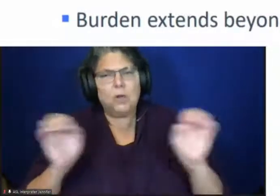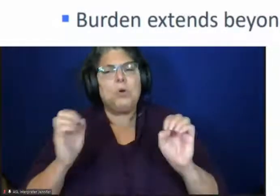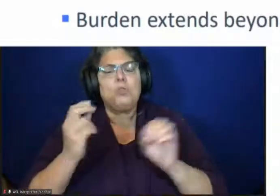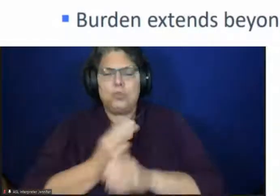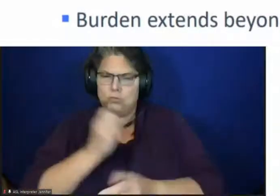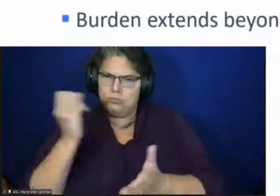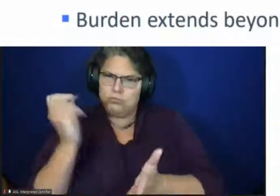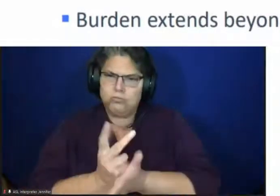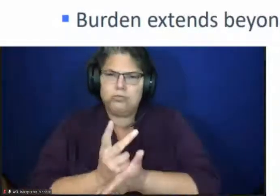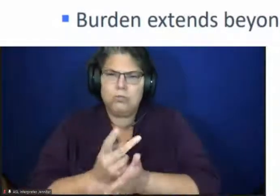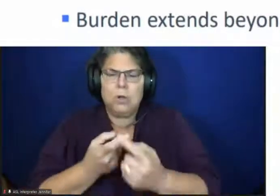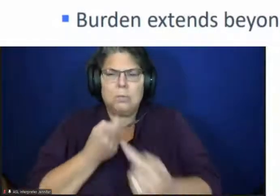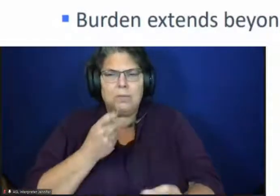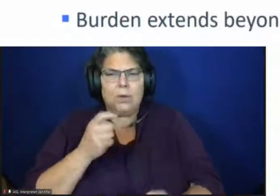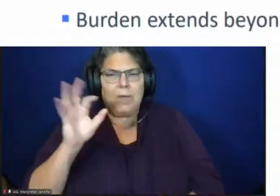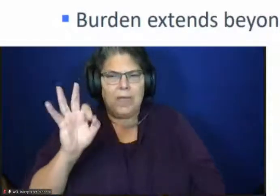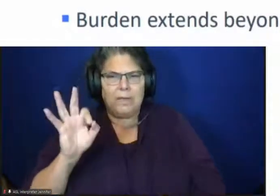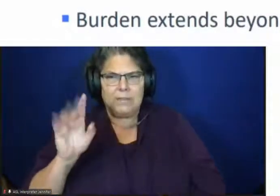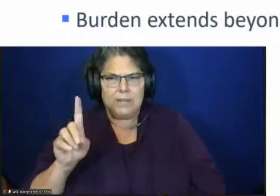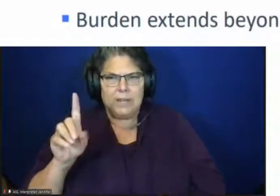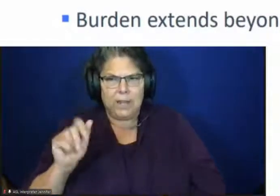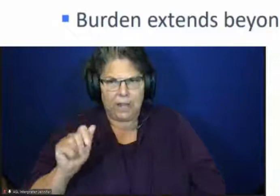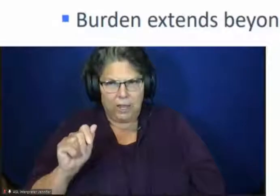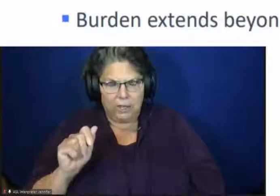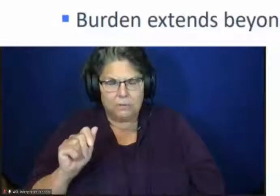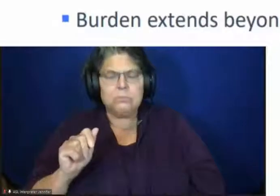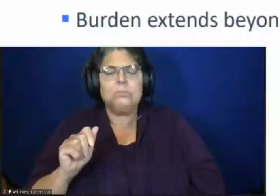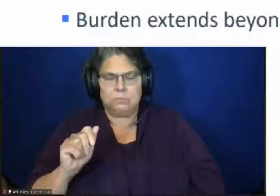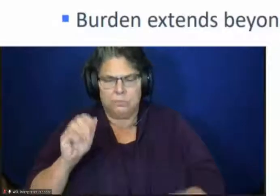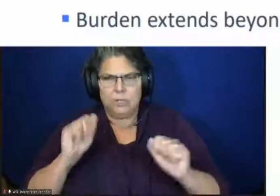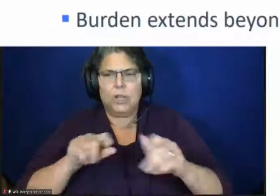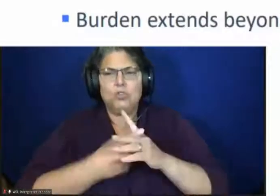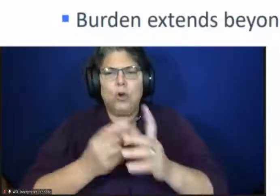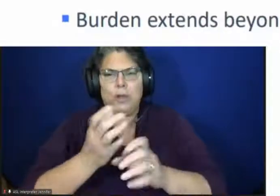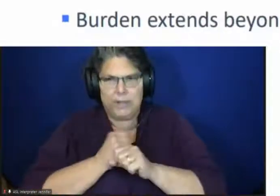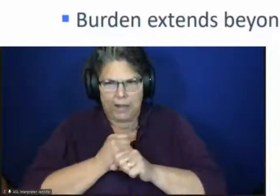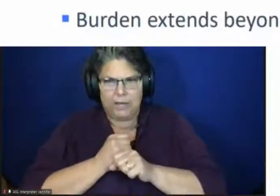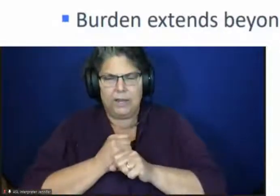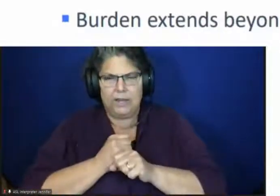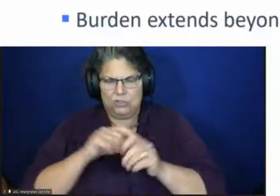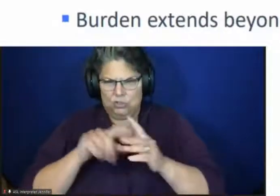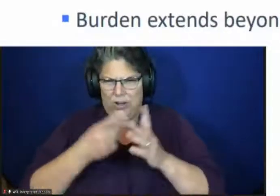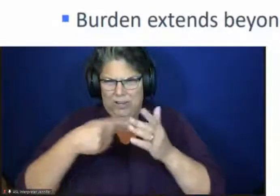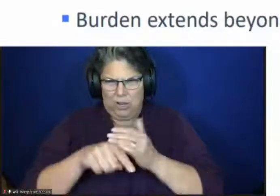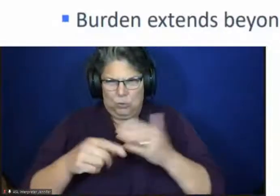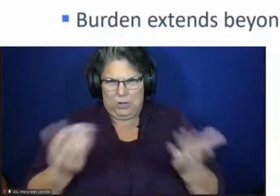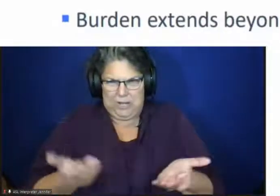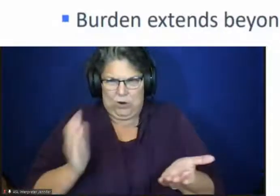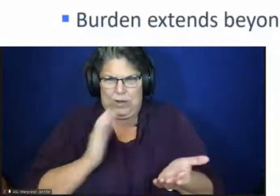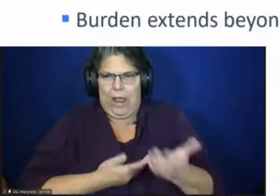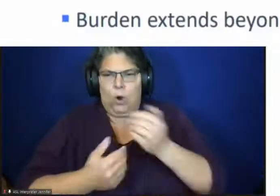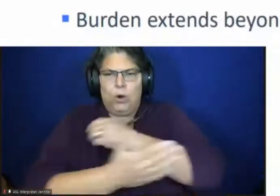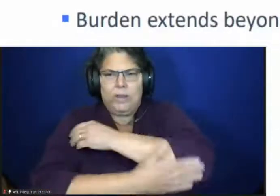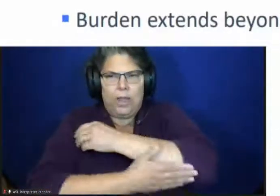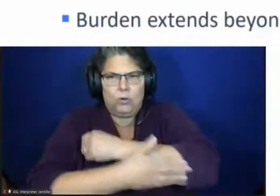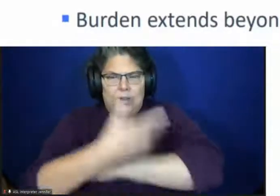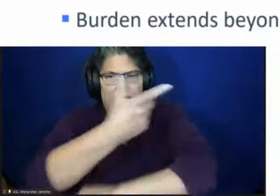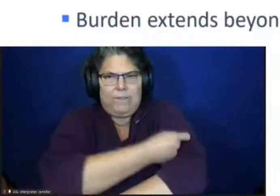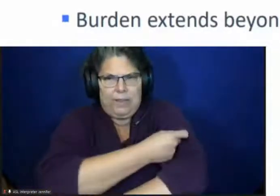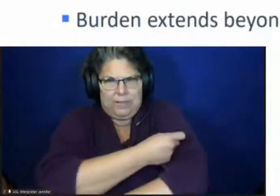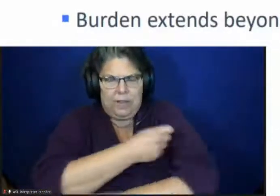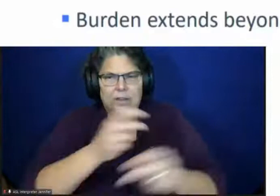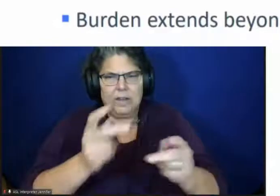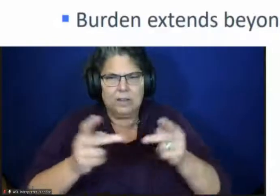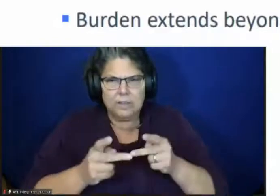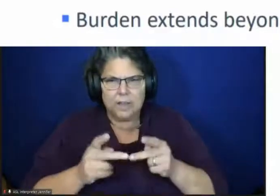by the Food and Drug Administration. These will be available starting next week in our county vaccination sites at